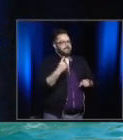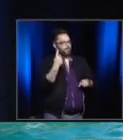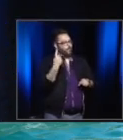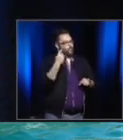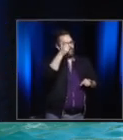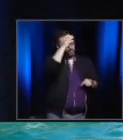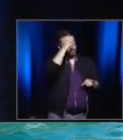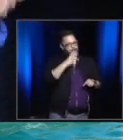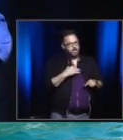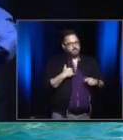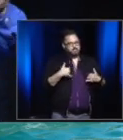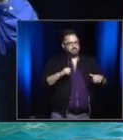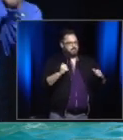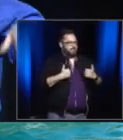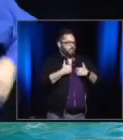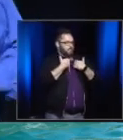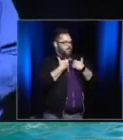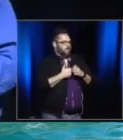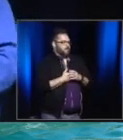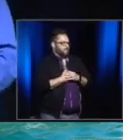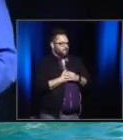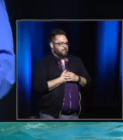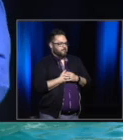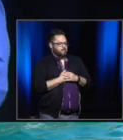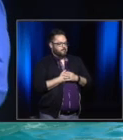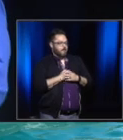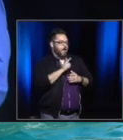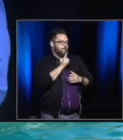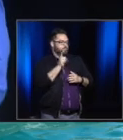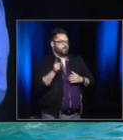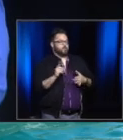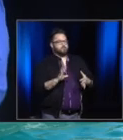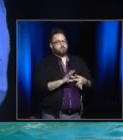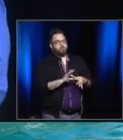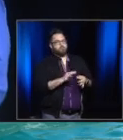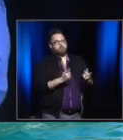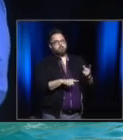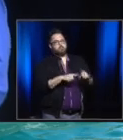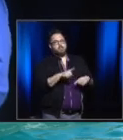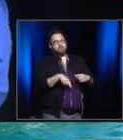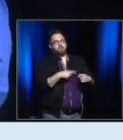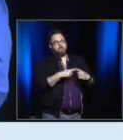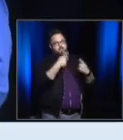of that group. And I'm sure he was putting his 2 cents into the disagreement there.